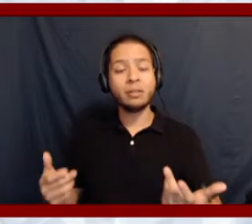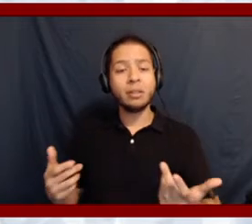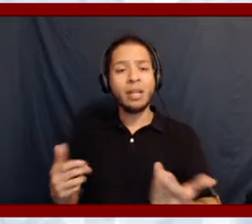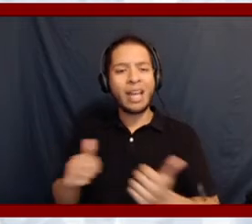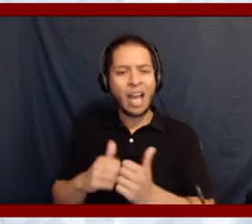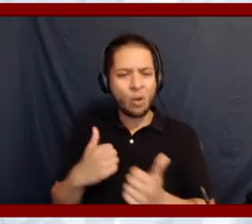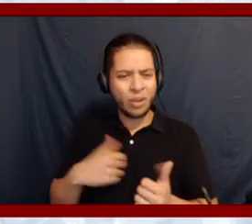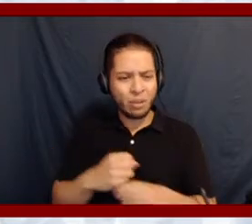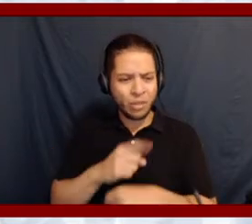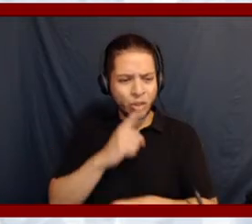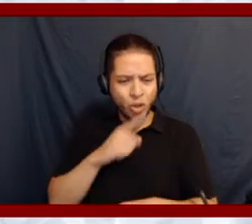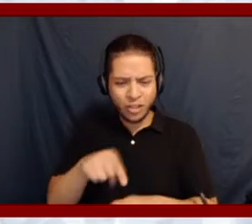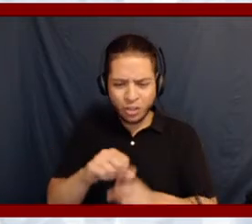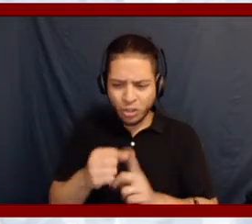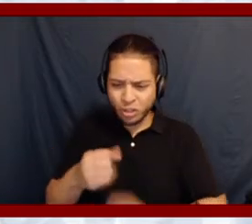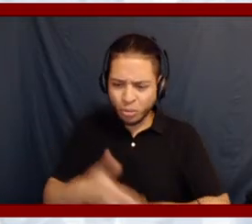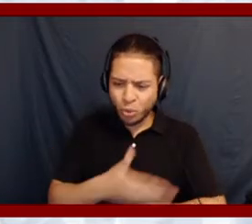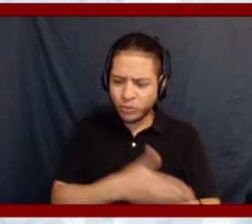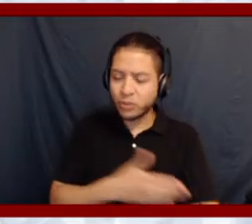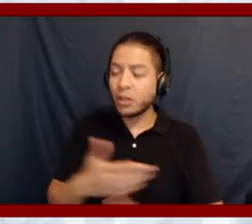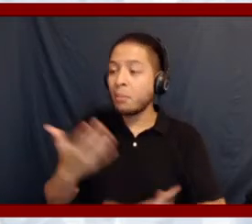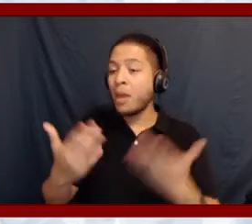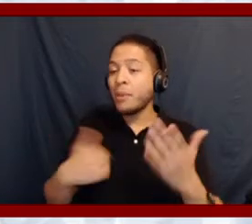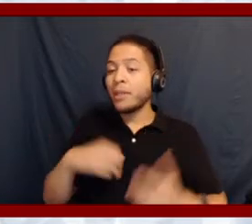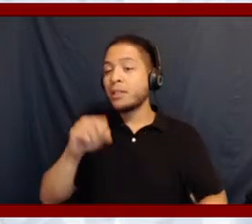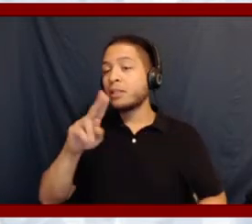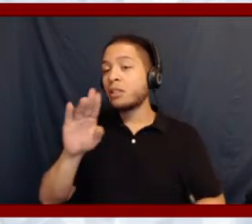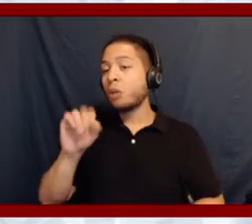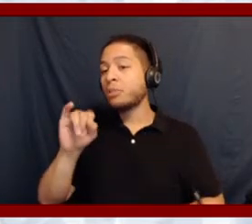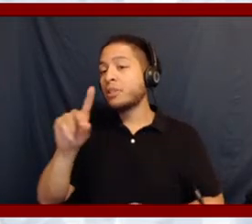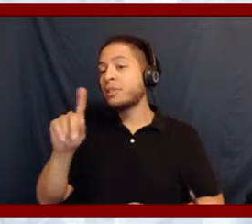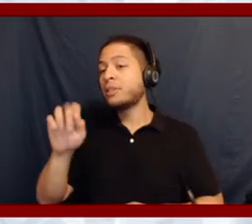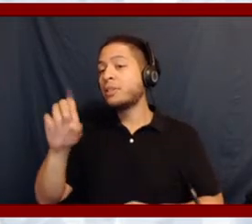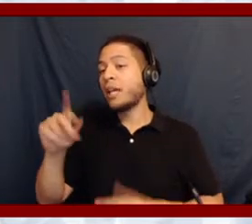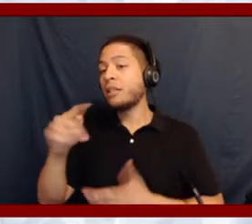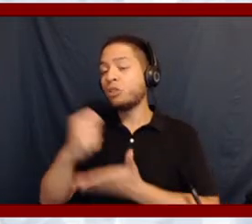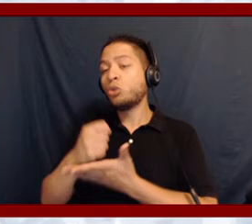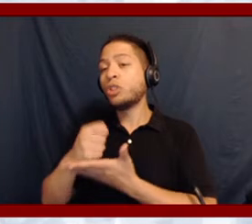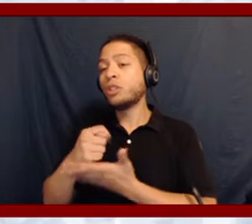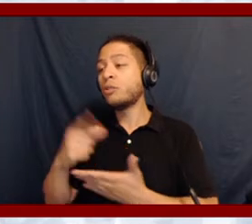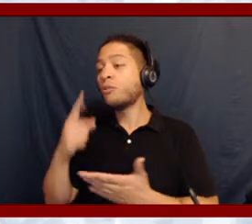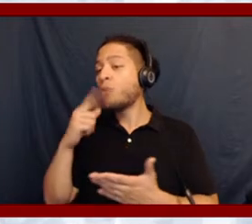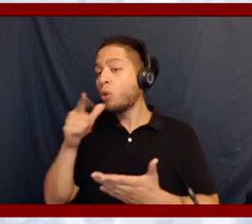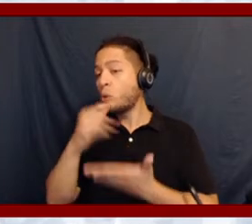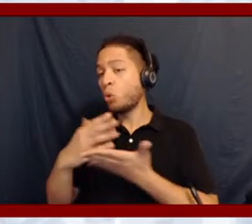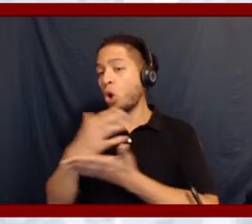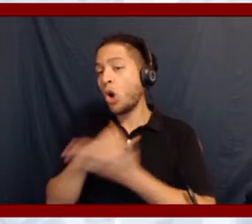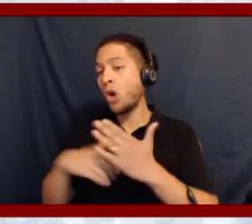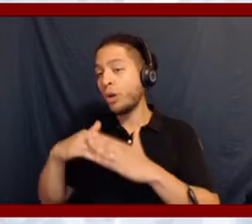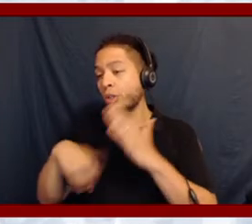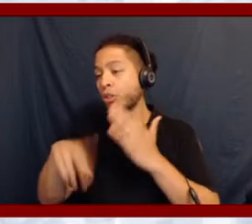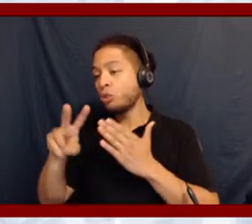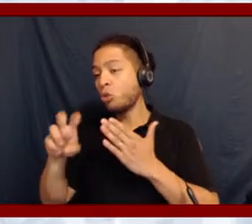students from families making less than $125,000 a year and attend an HBCU or other MSI.